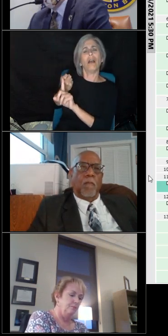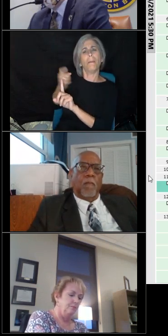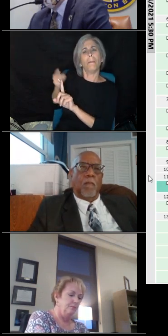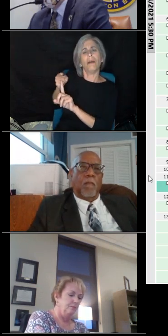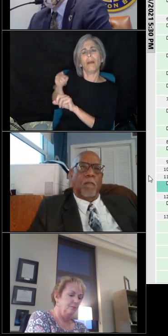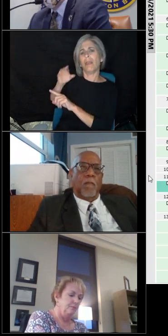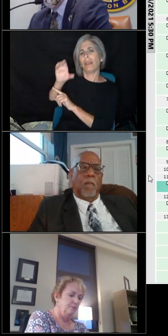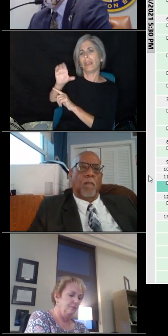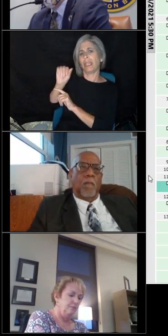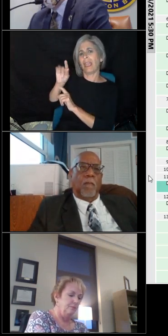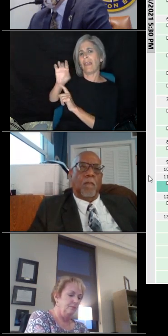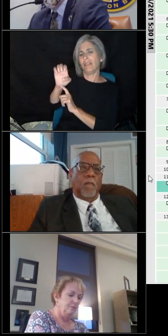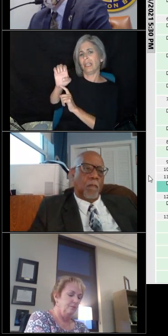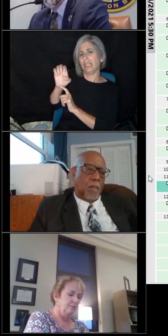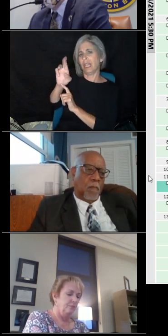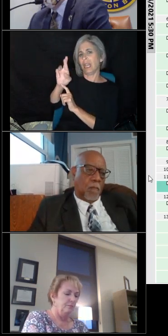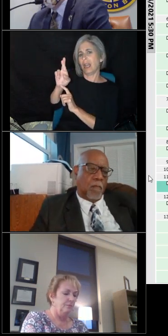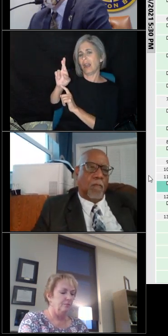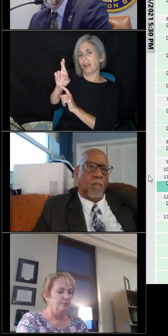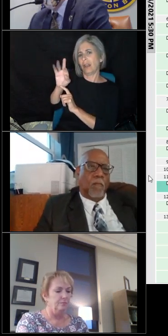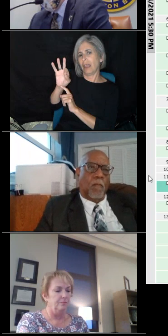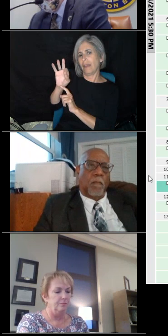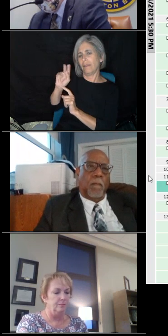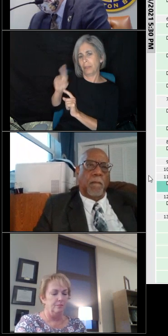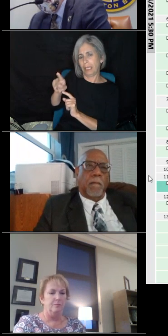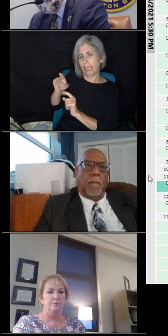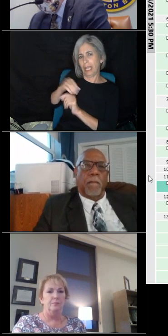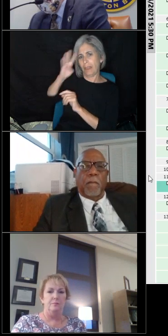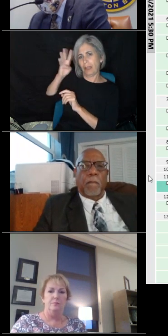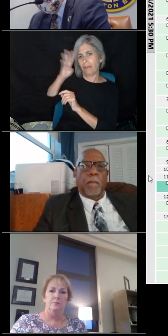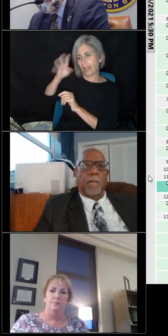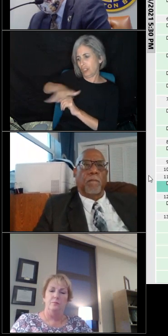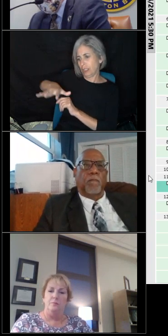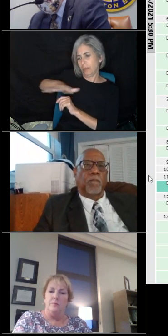cafe RFPs and the innovation space?